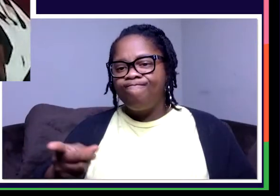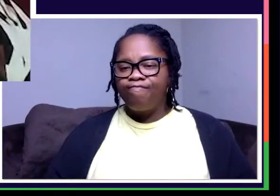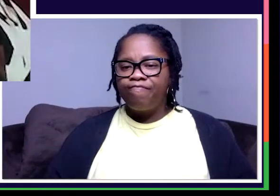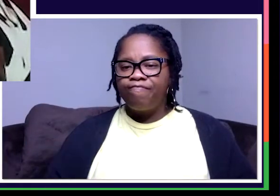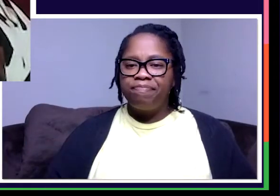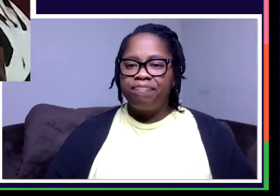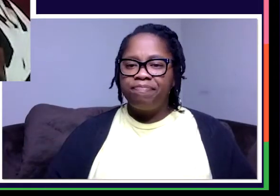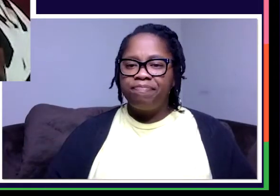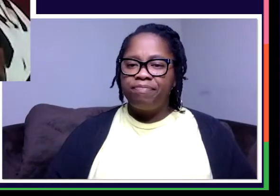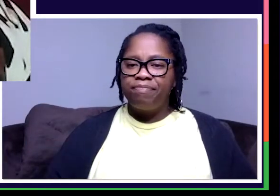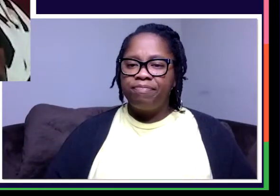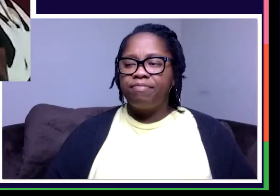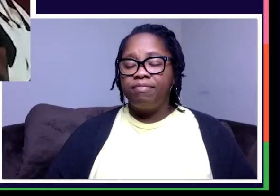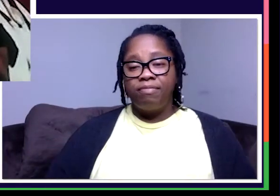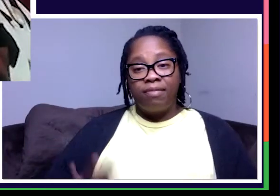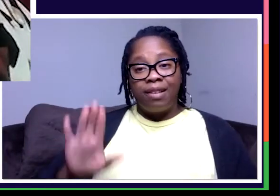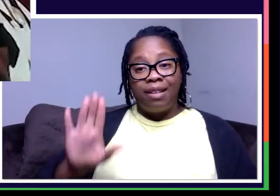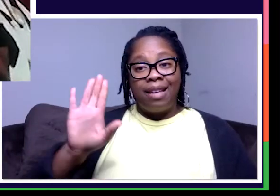passed away.